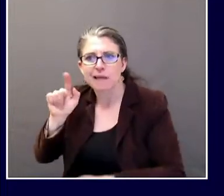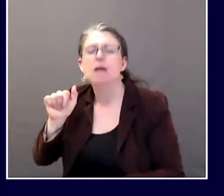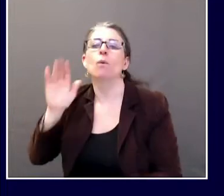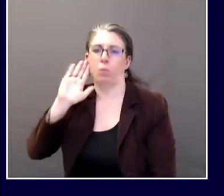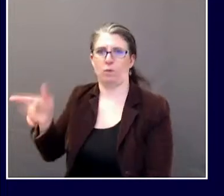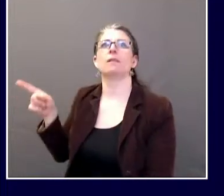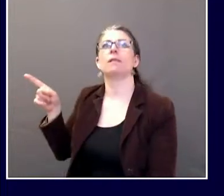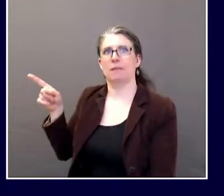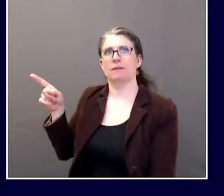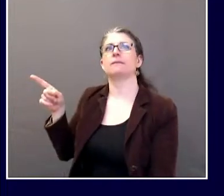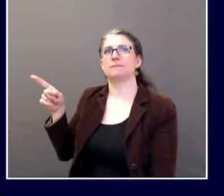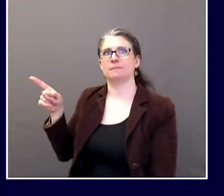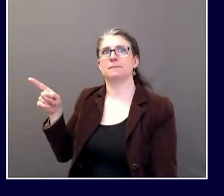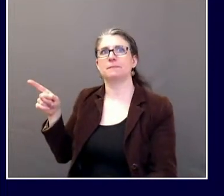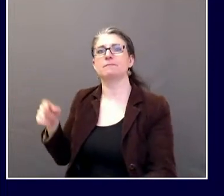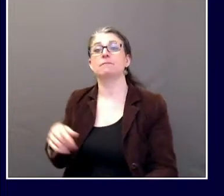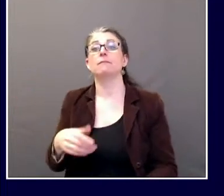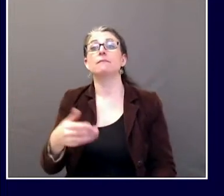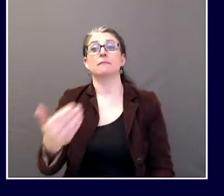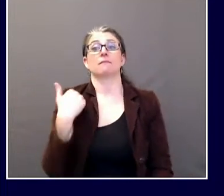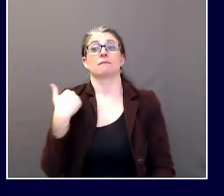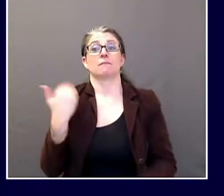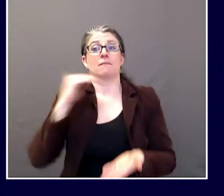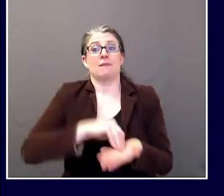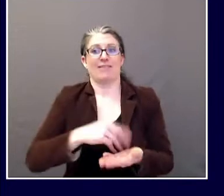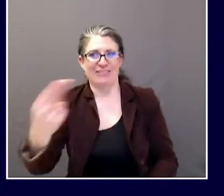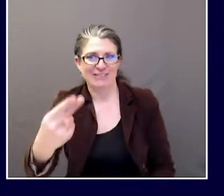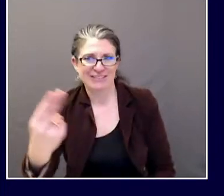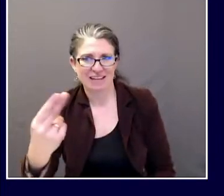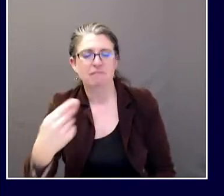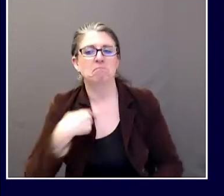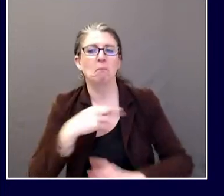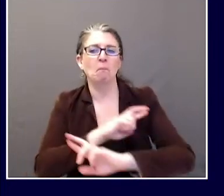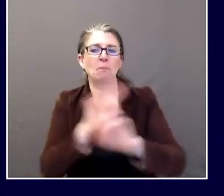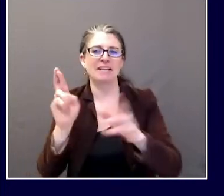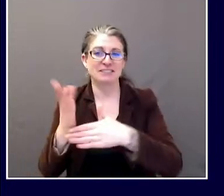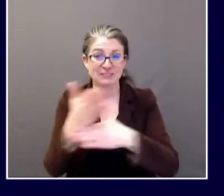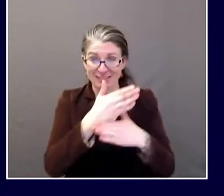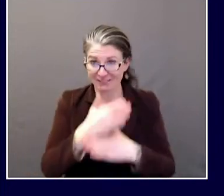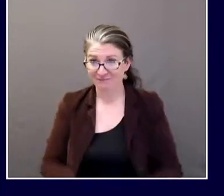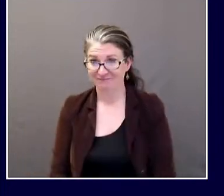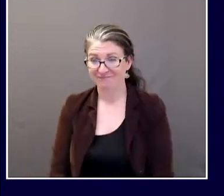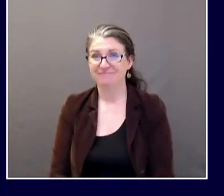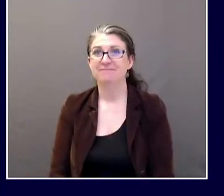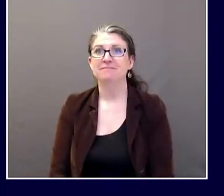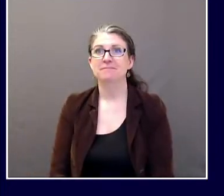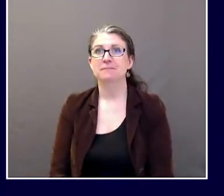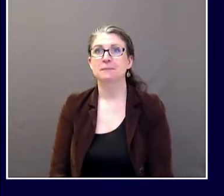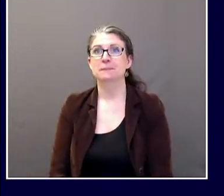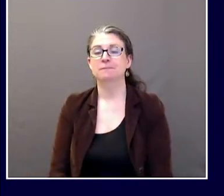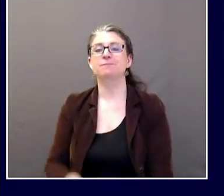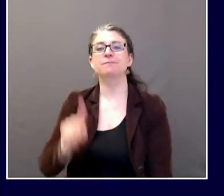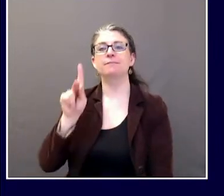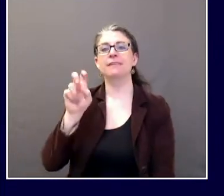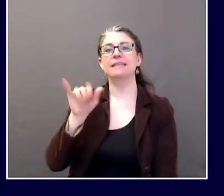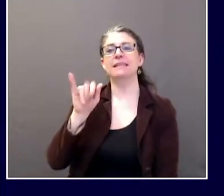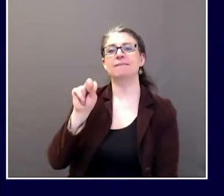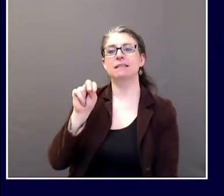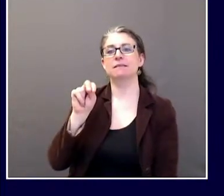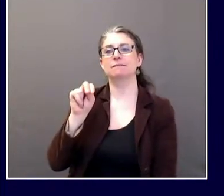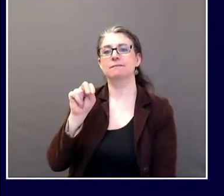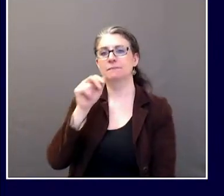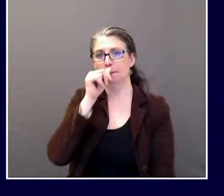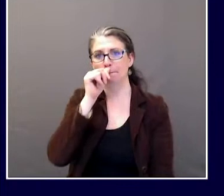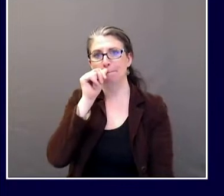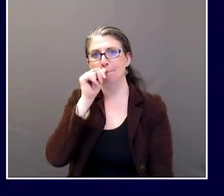Herald. Great. Thanks, Dr. Shah. Going back to the question about a phone